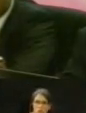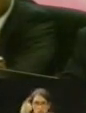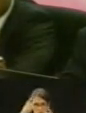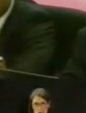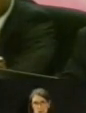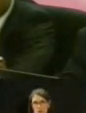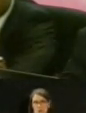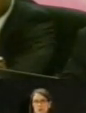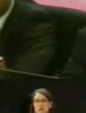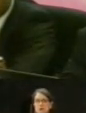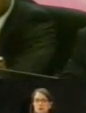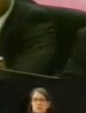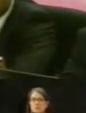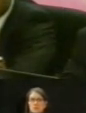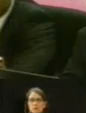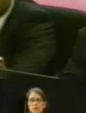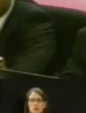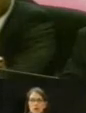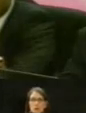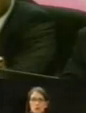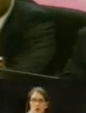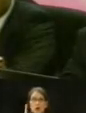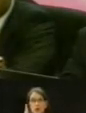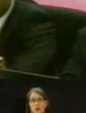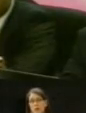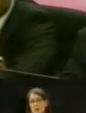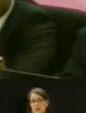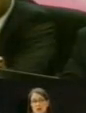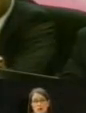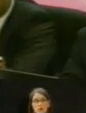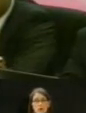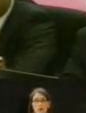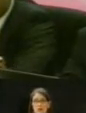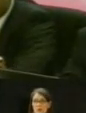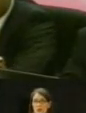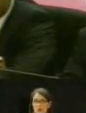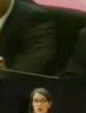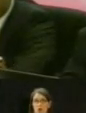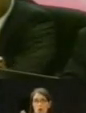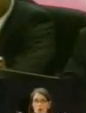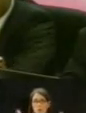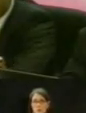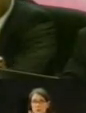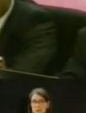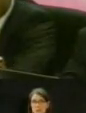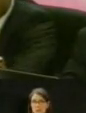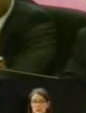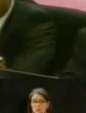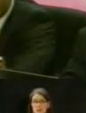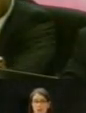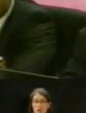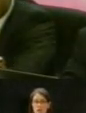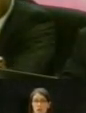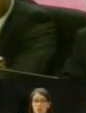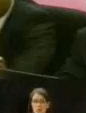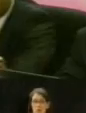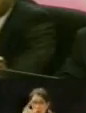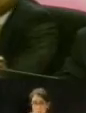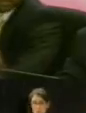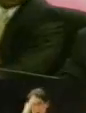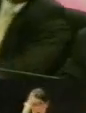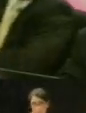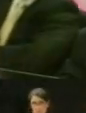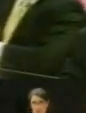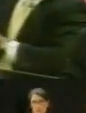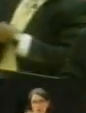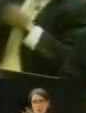time. And all this would be done in open public meetings, and that we agree to be faithful to the